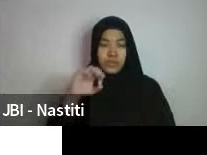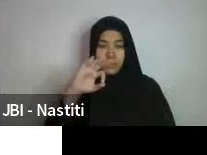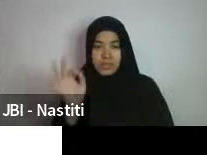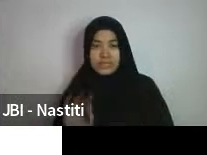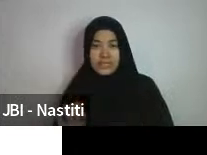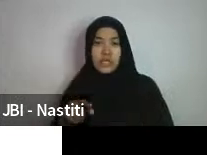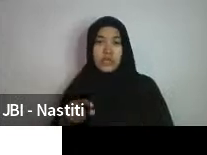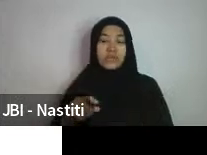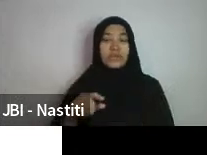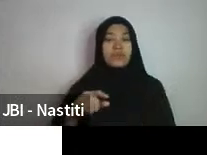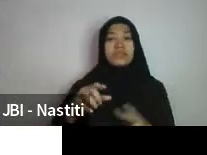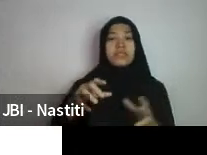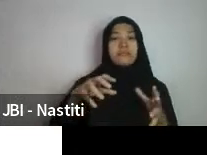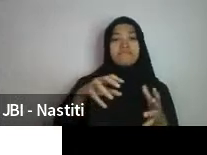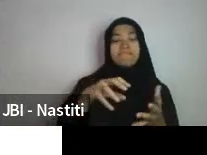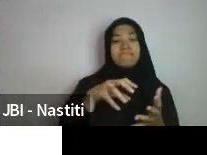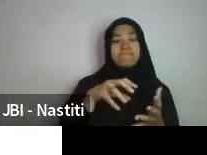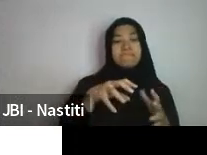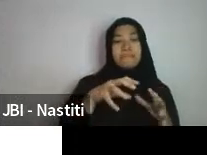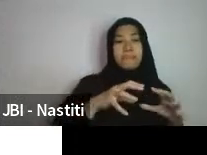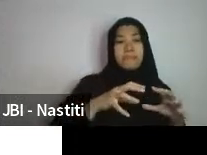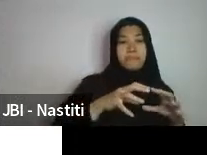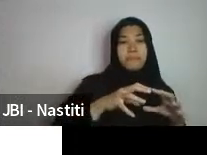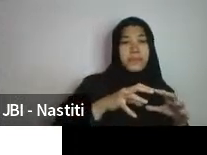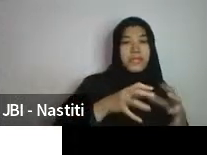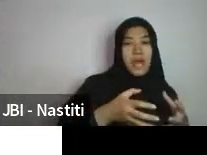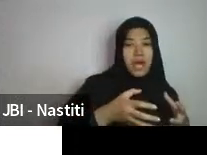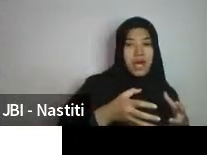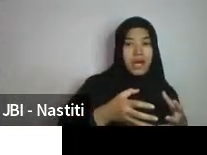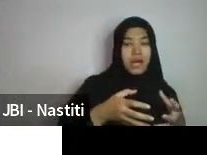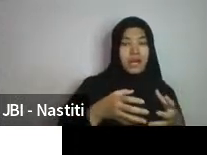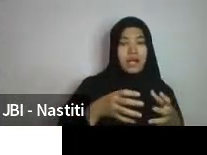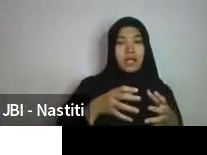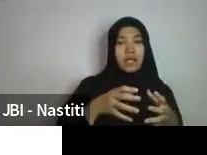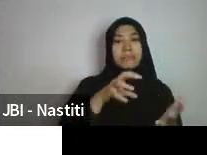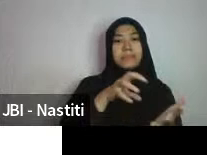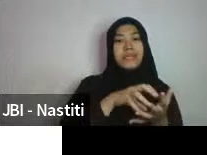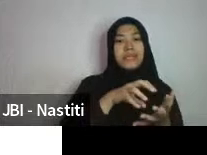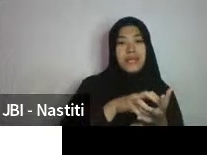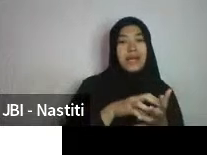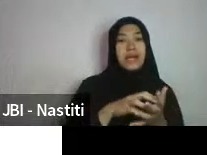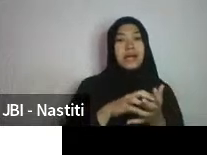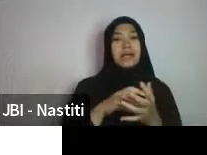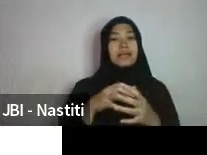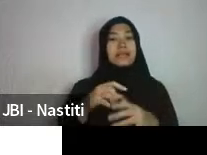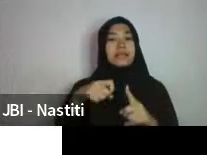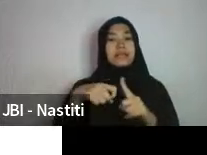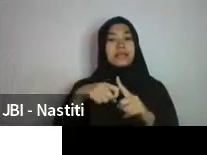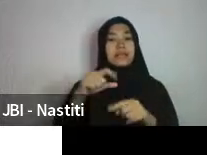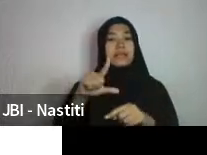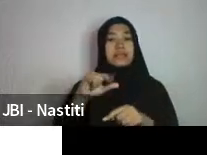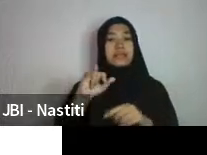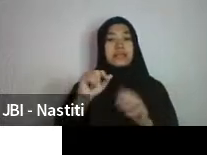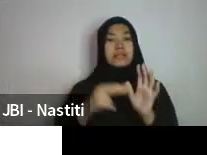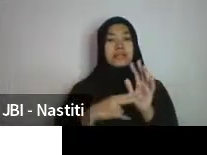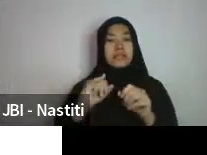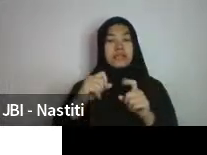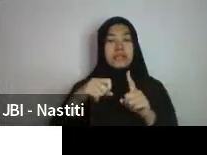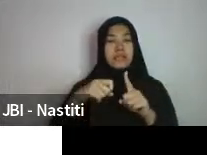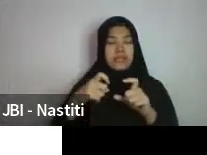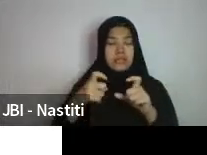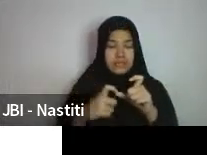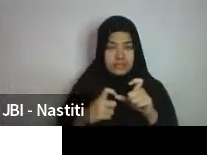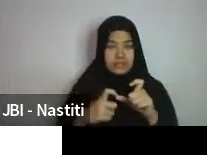than 10 years experience as a mental health professional. The majority of our sample had interacted with people